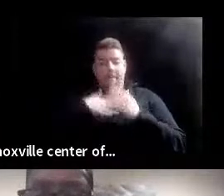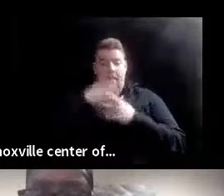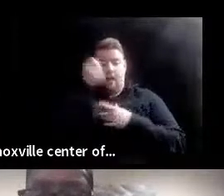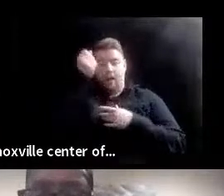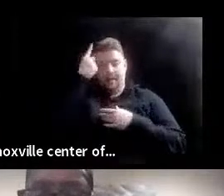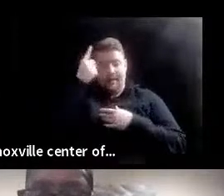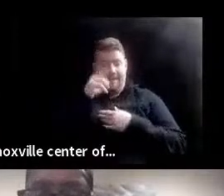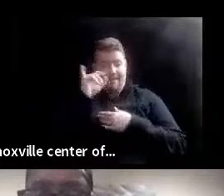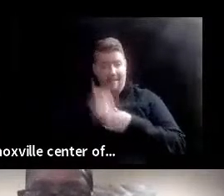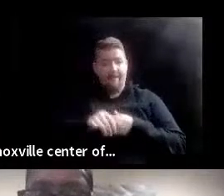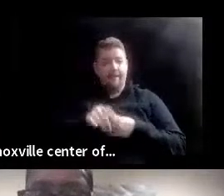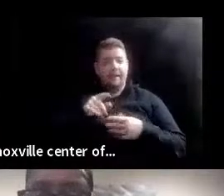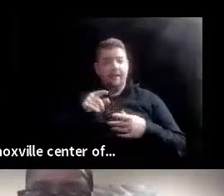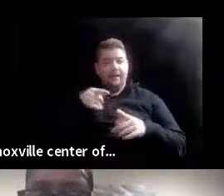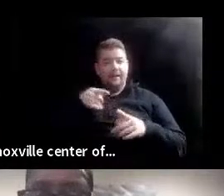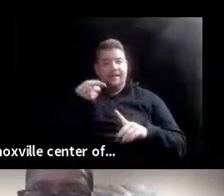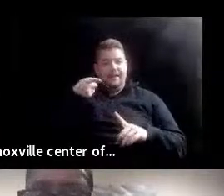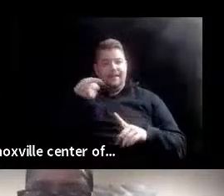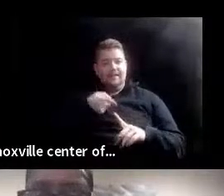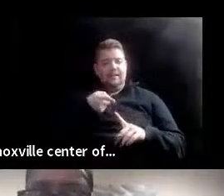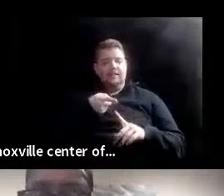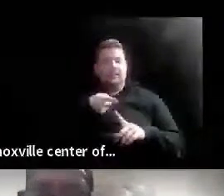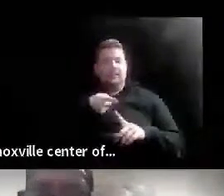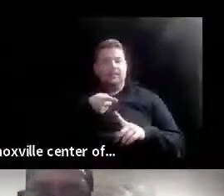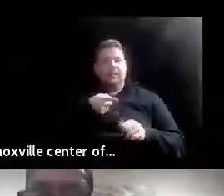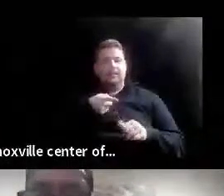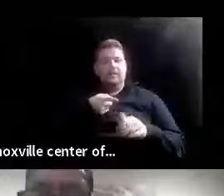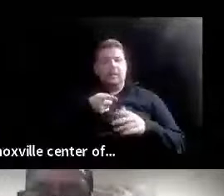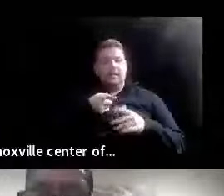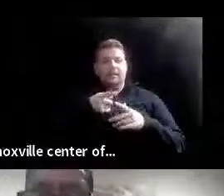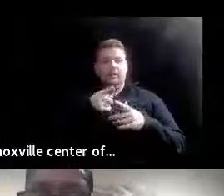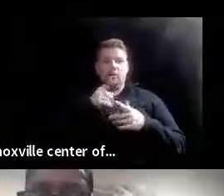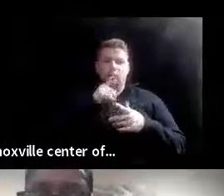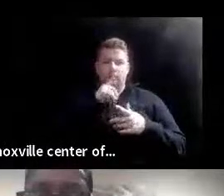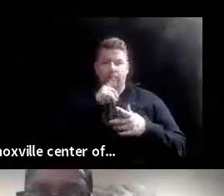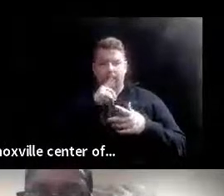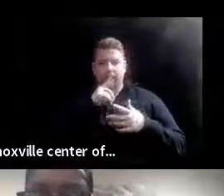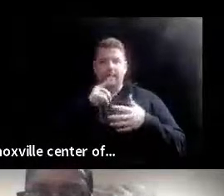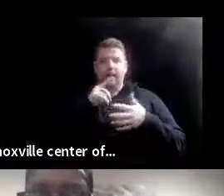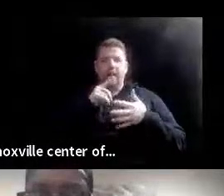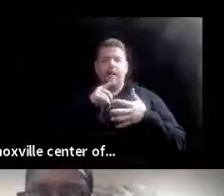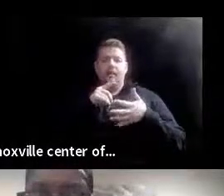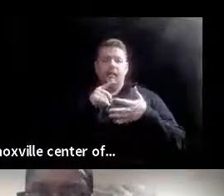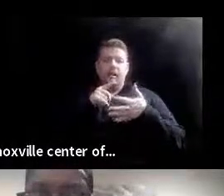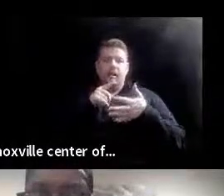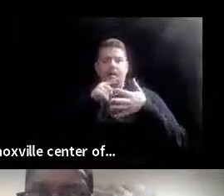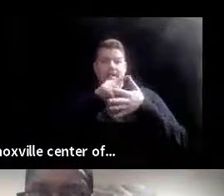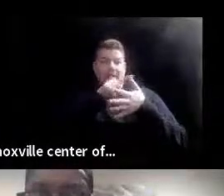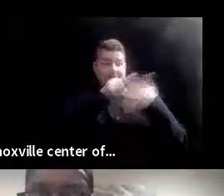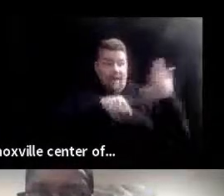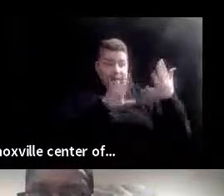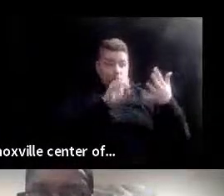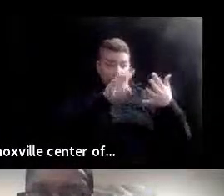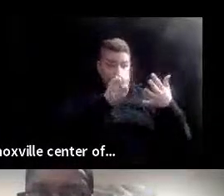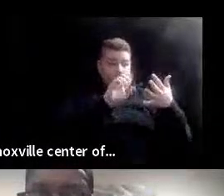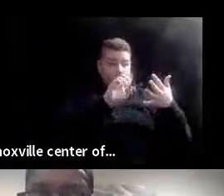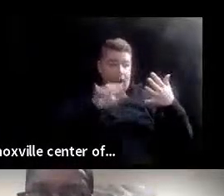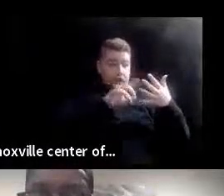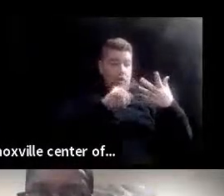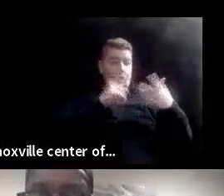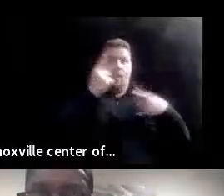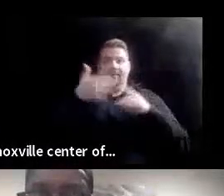is it's really the other arm of the 5 core, one of the other arms of the 5 core actions. We've